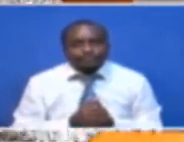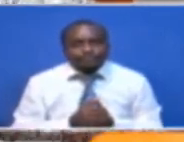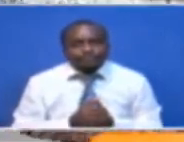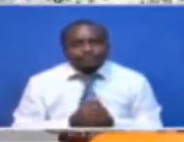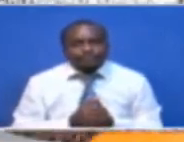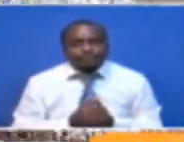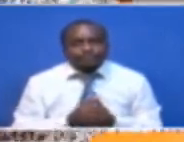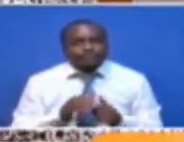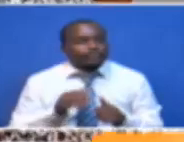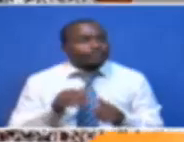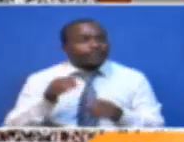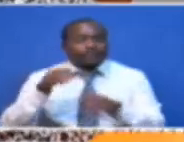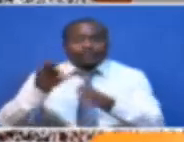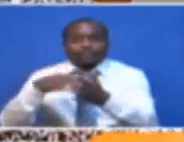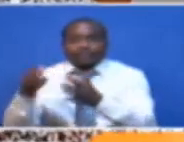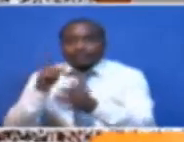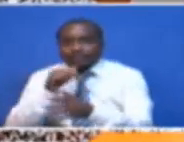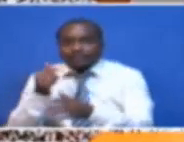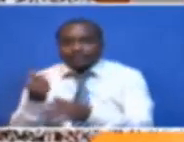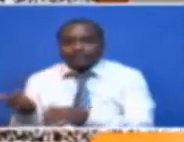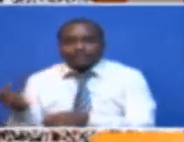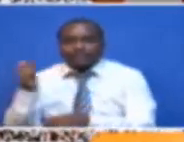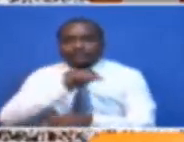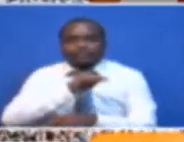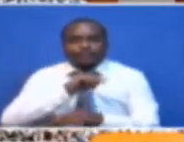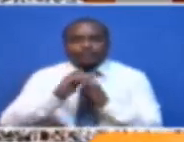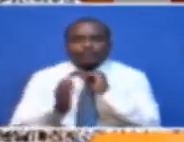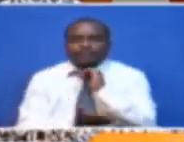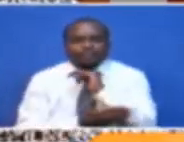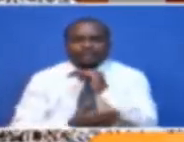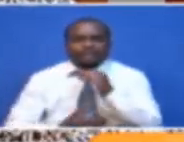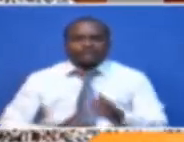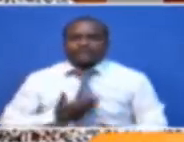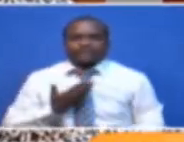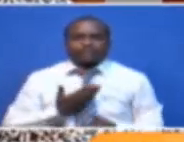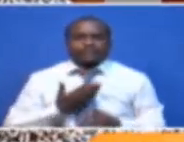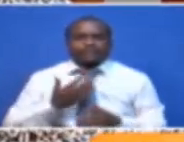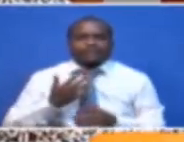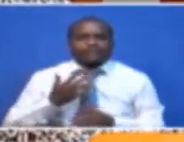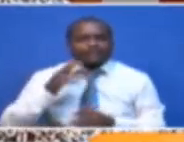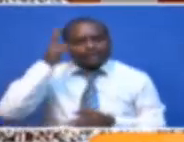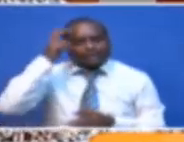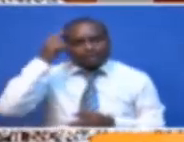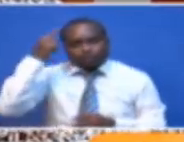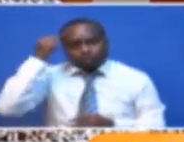He came back with a bad temper and evil thoughts.